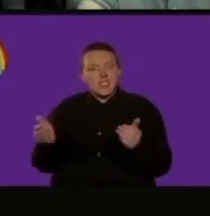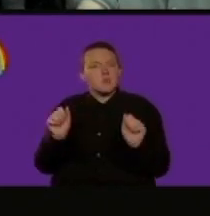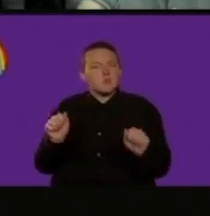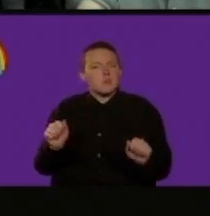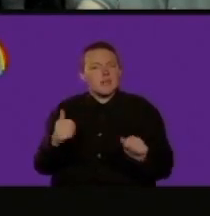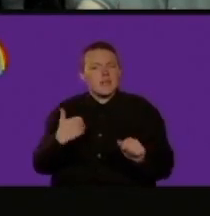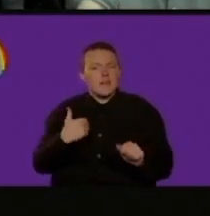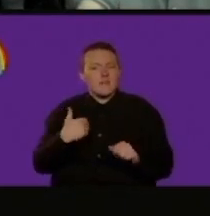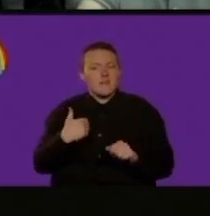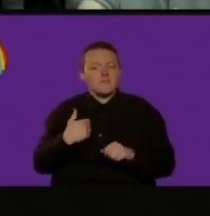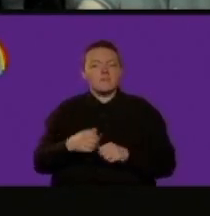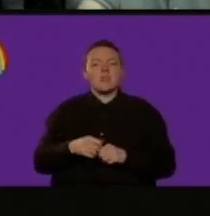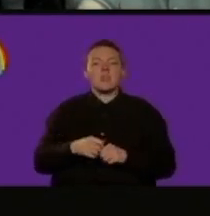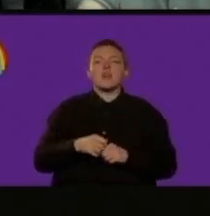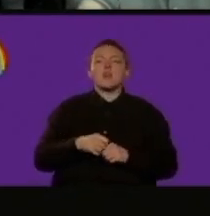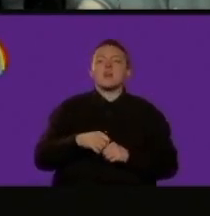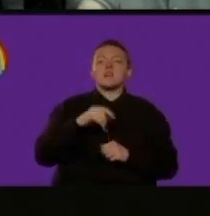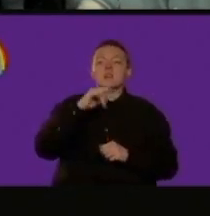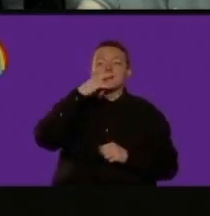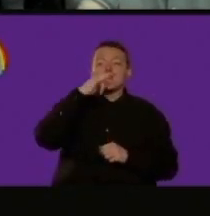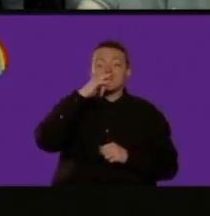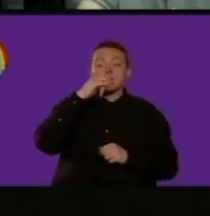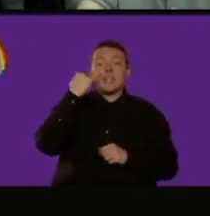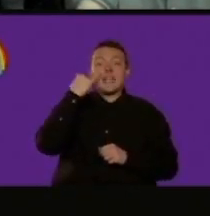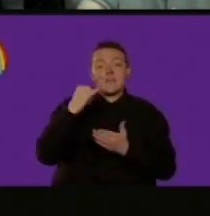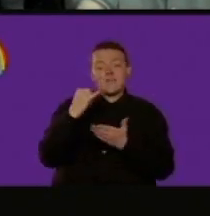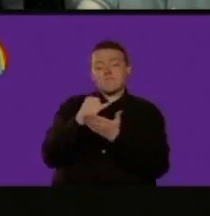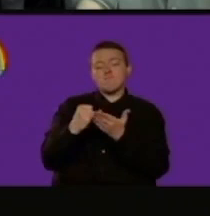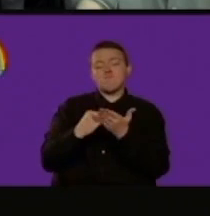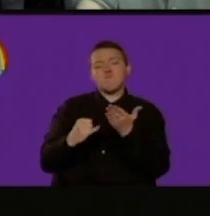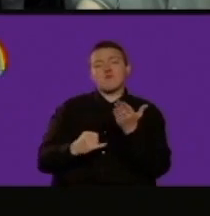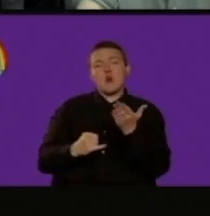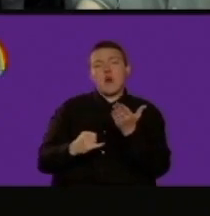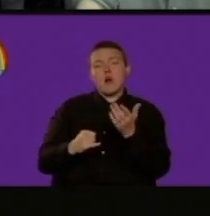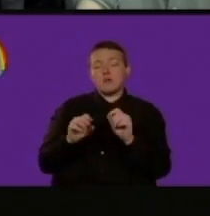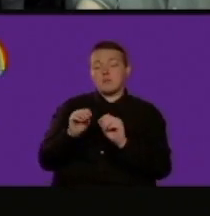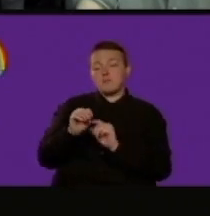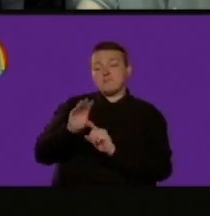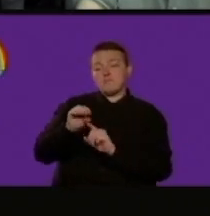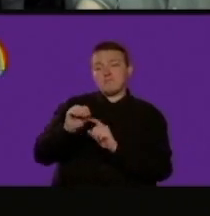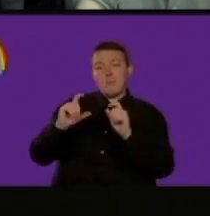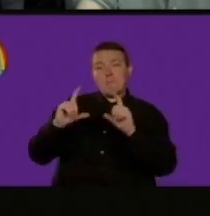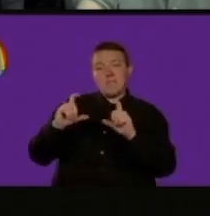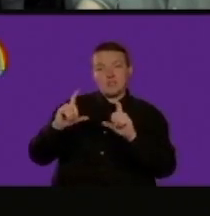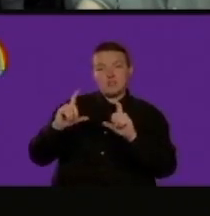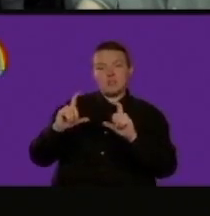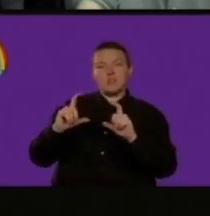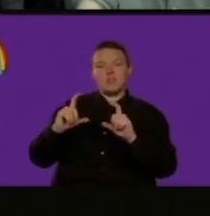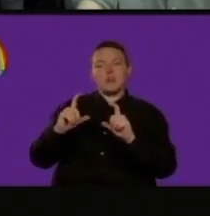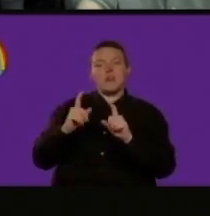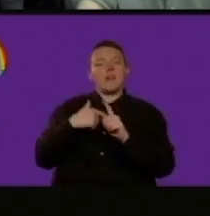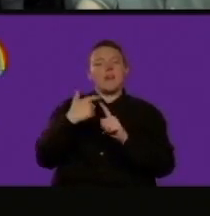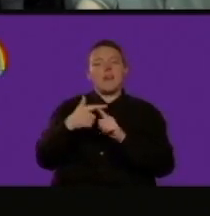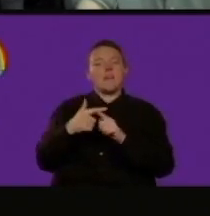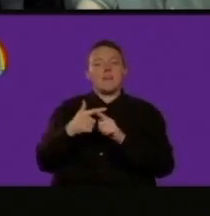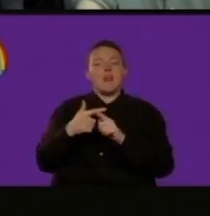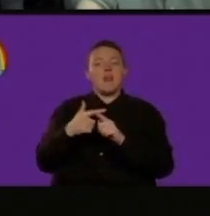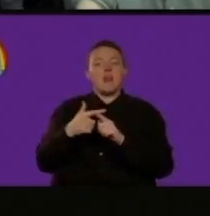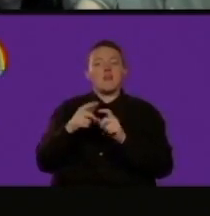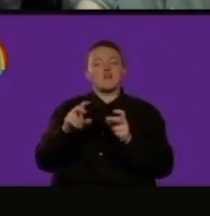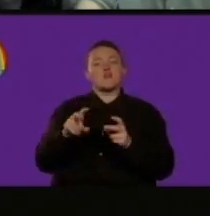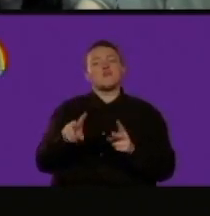from Maria Barbara Donici about the use of TV programs